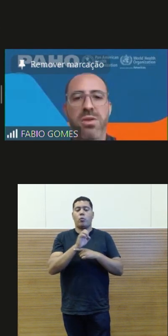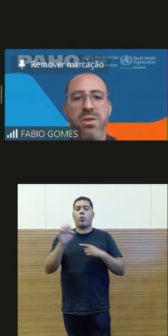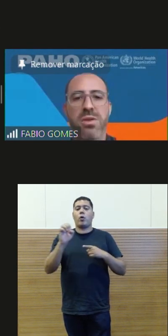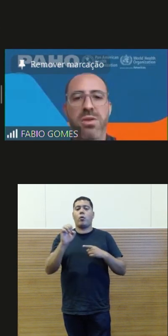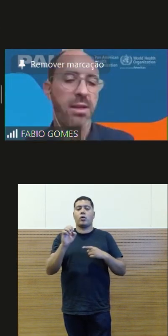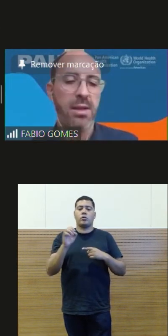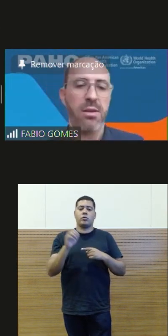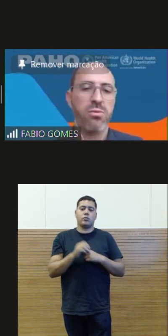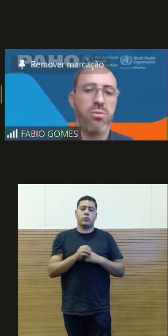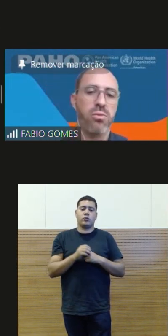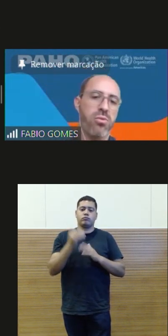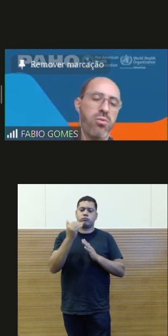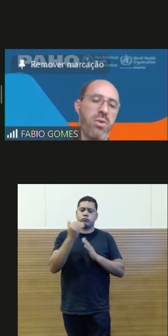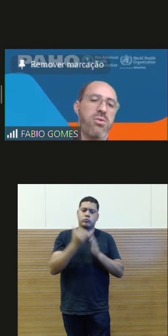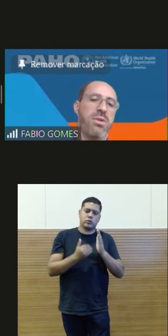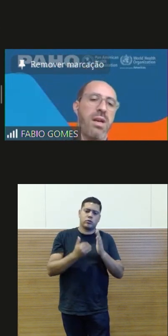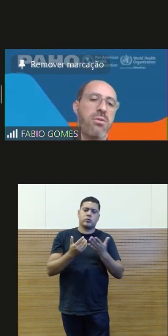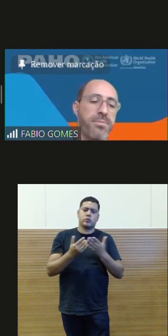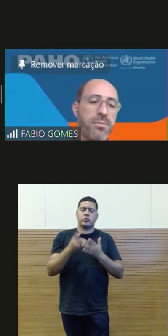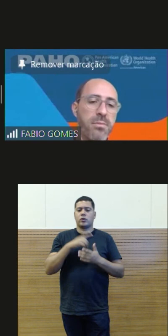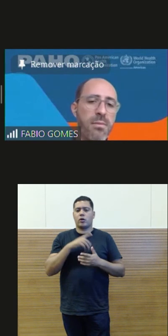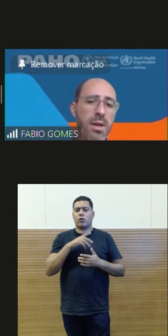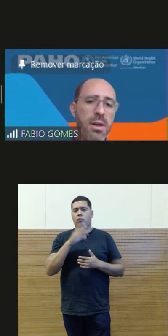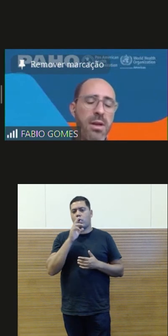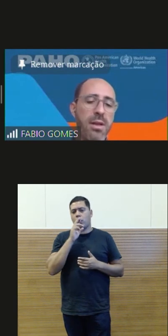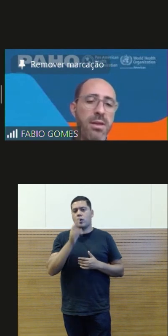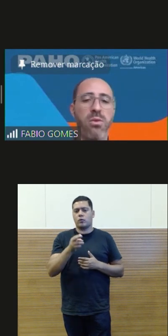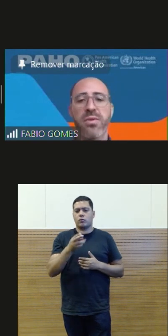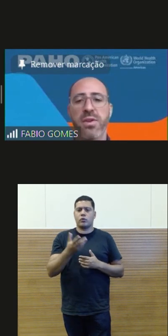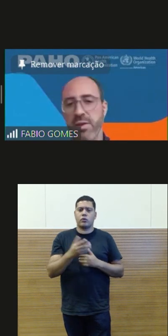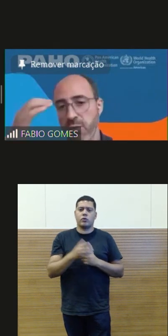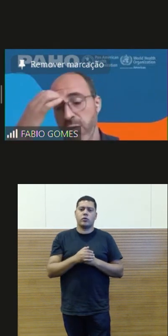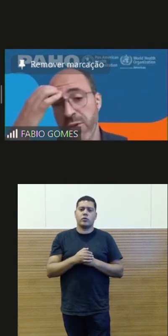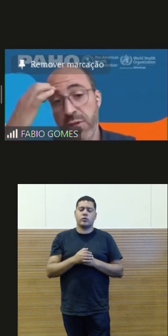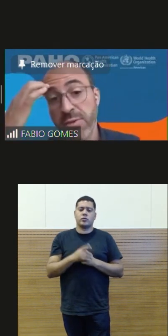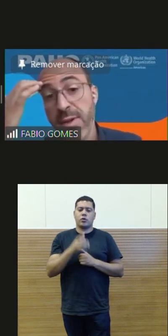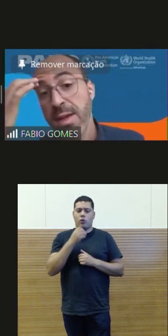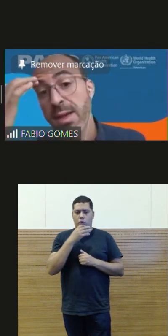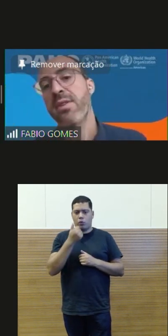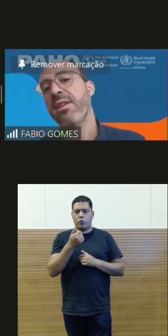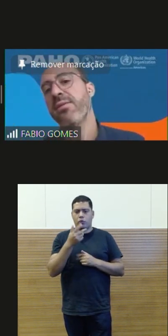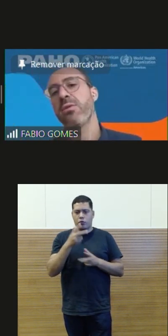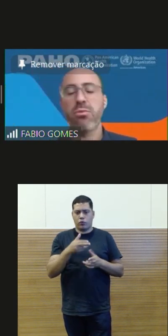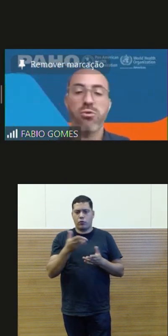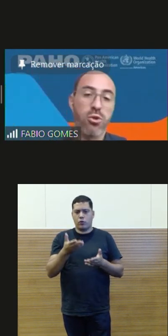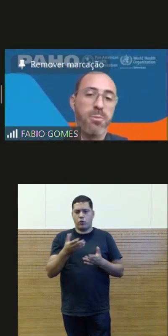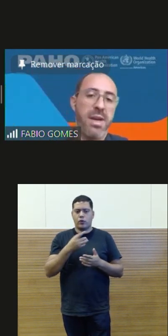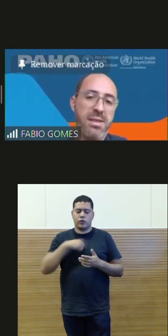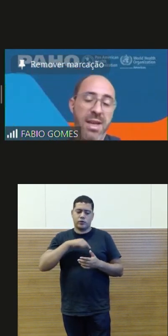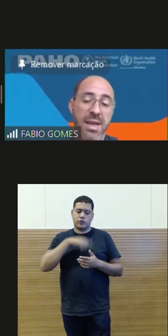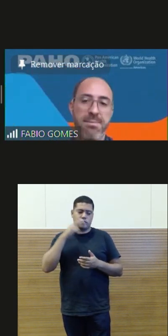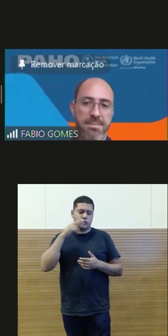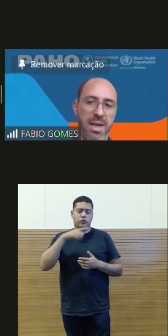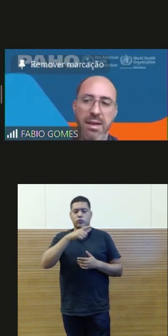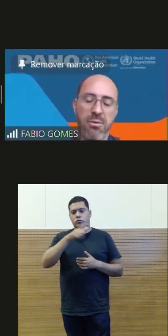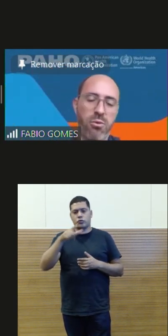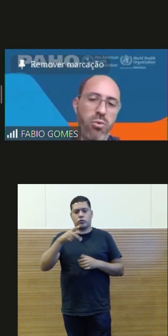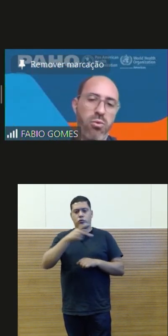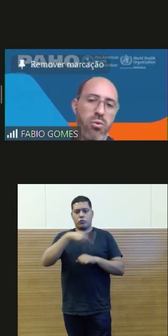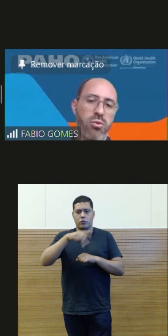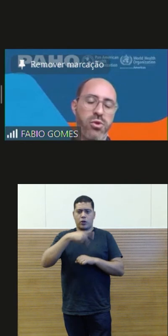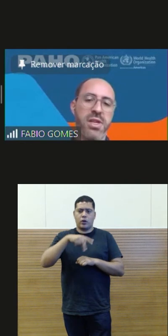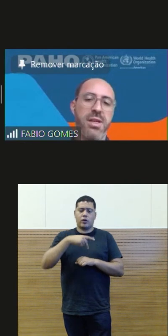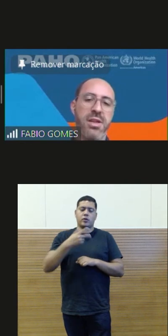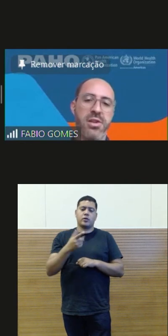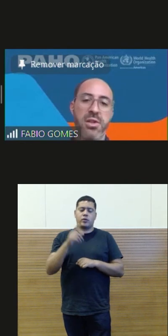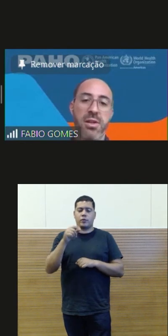And we weren't able in Ecuador to have a result as effective as we've